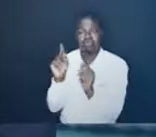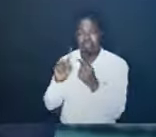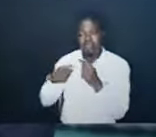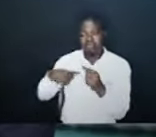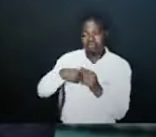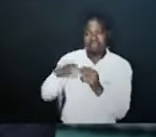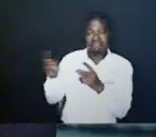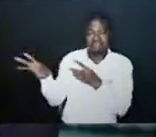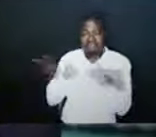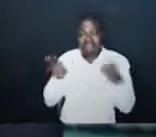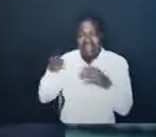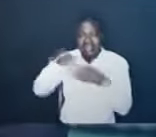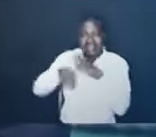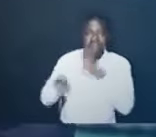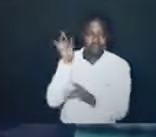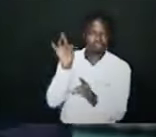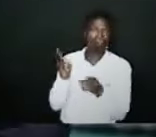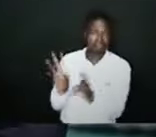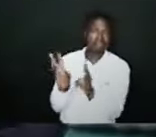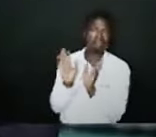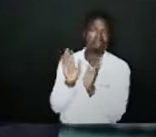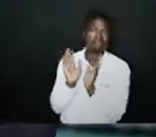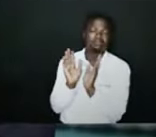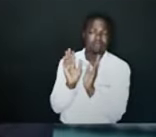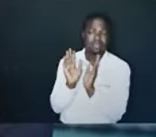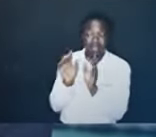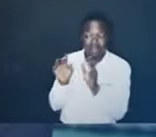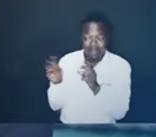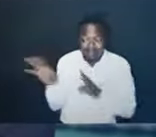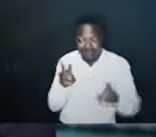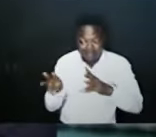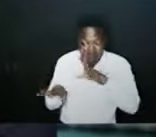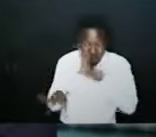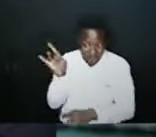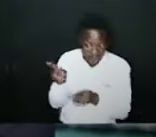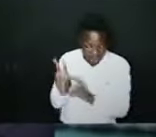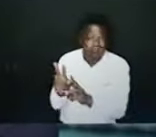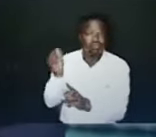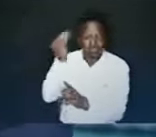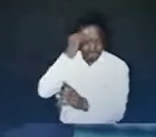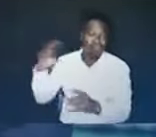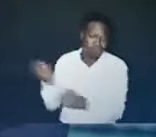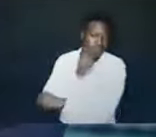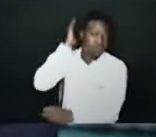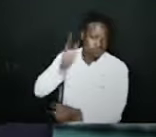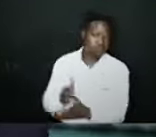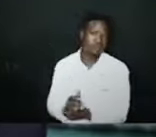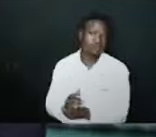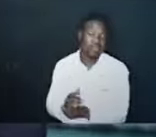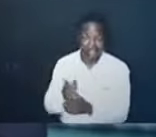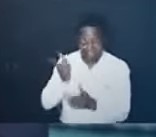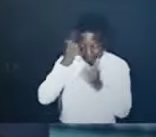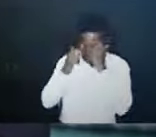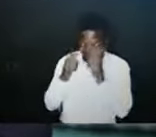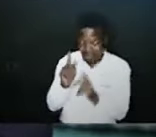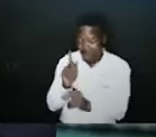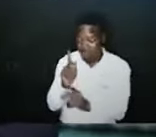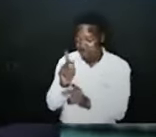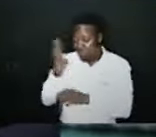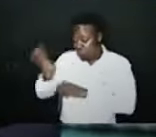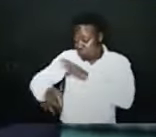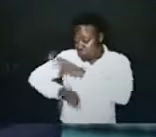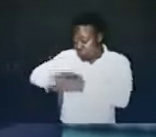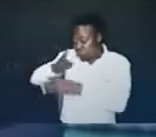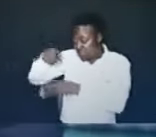battle. And we know who win. Because the kingdom of this world must become